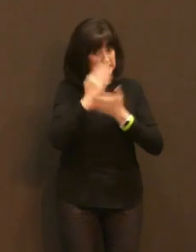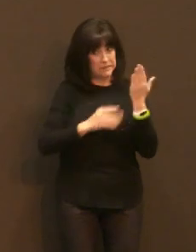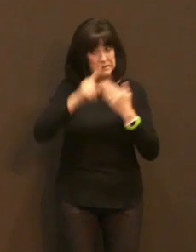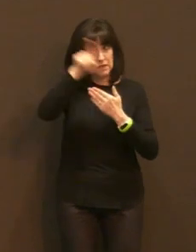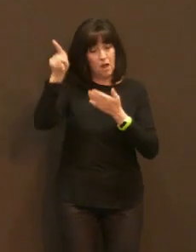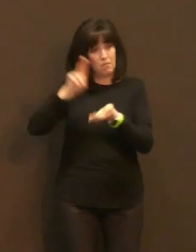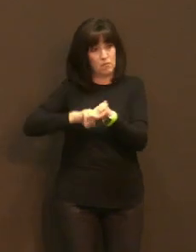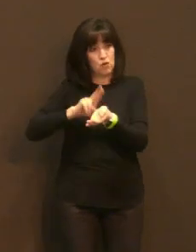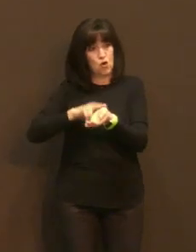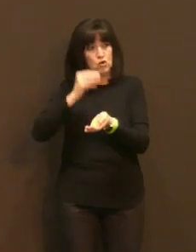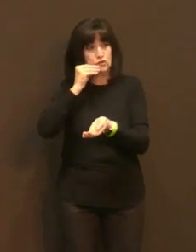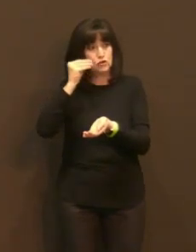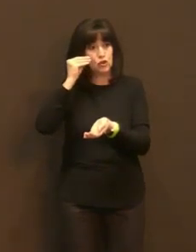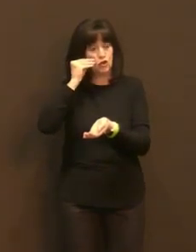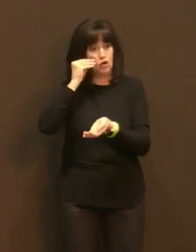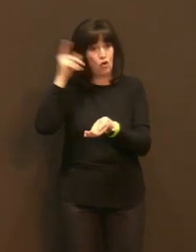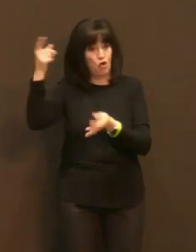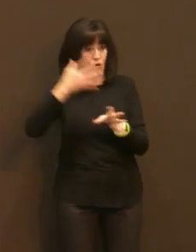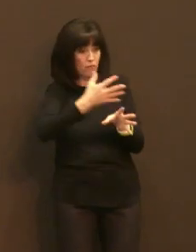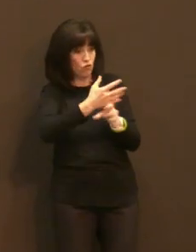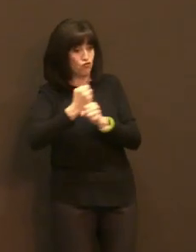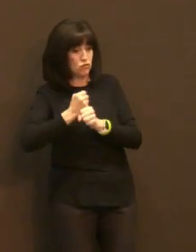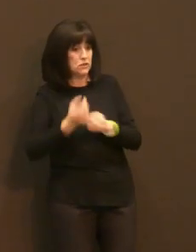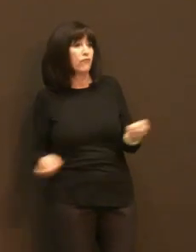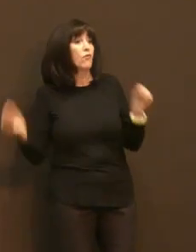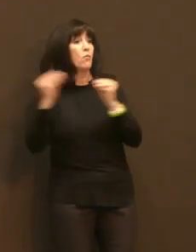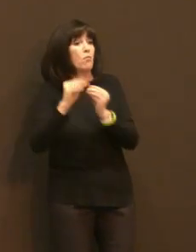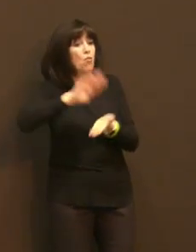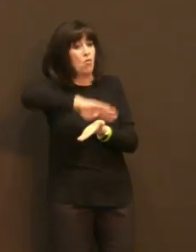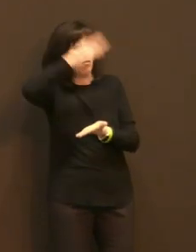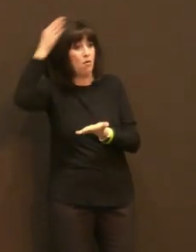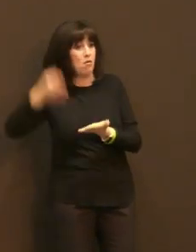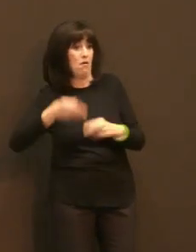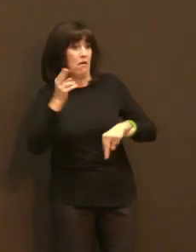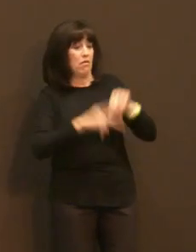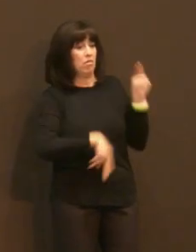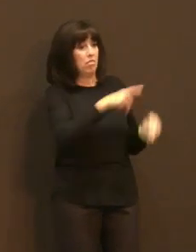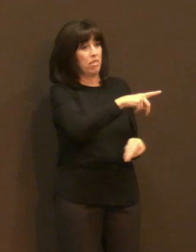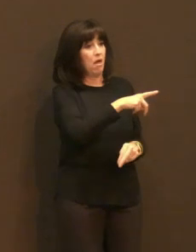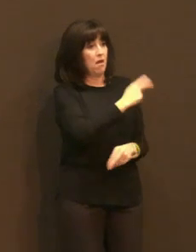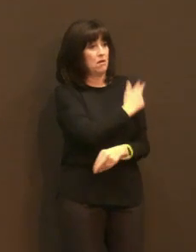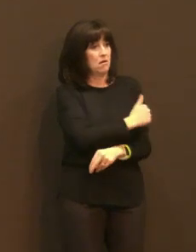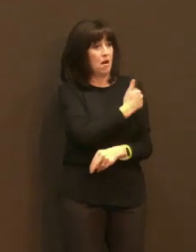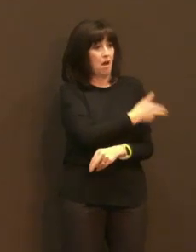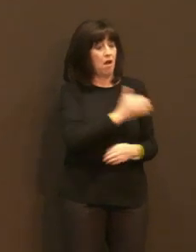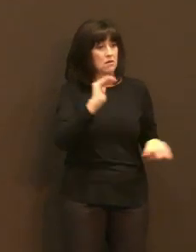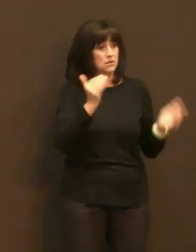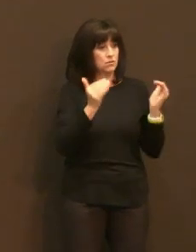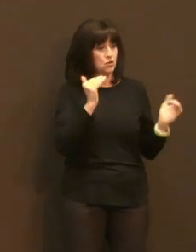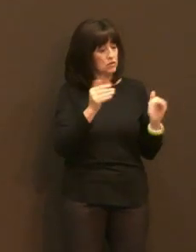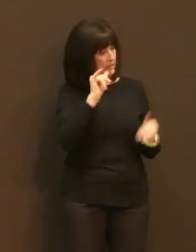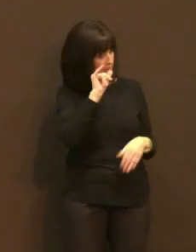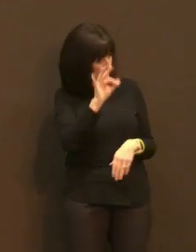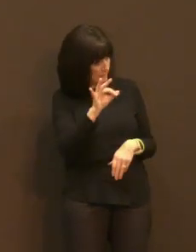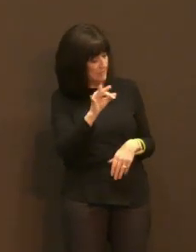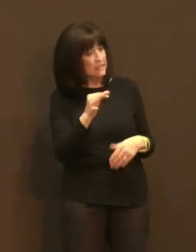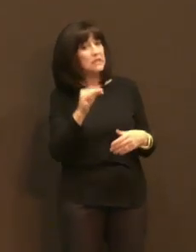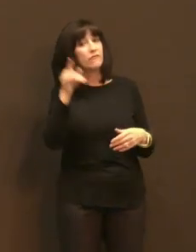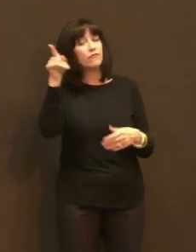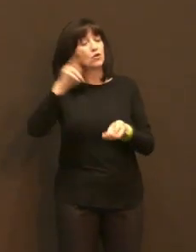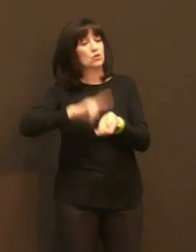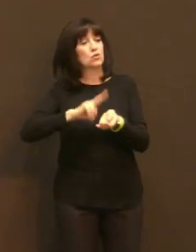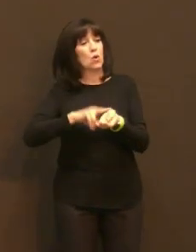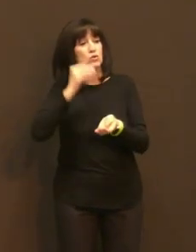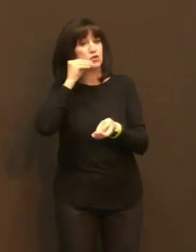is based on the size of the organization. So there's packages that are put together. So the larger the organization, the larger they're going to get.